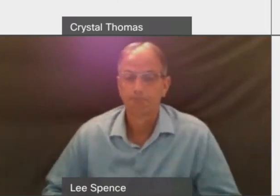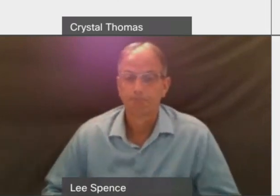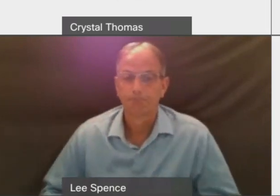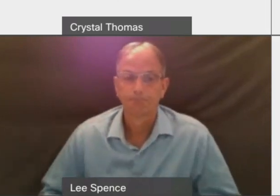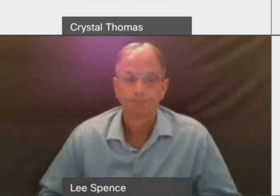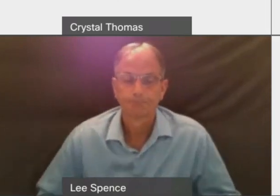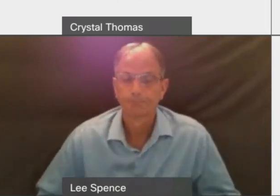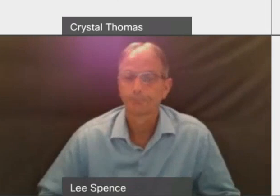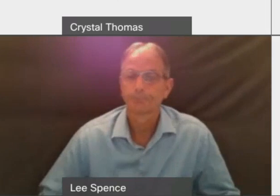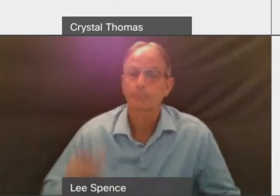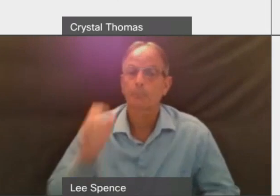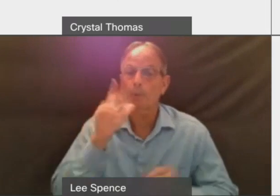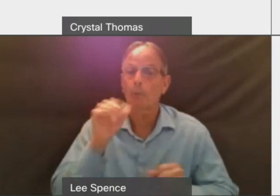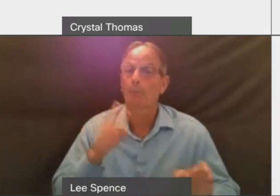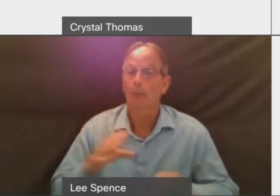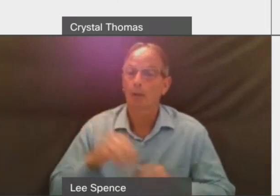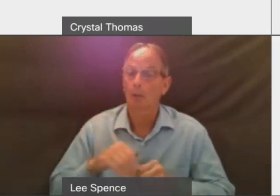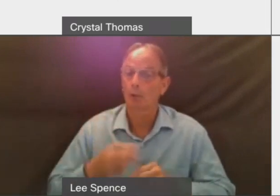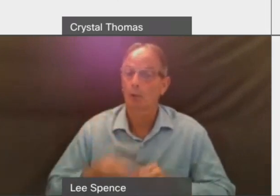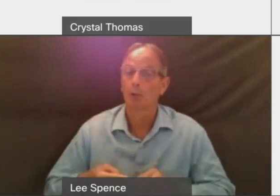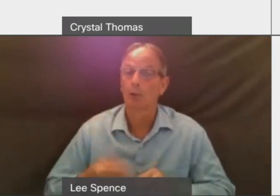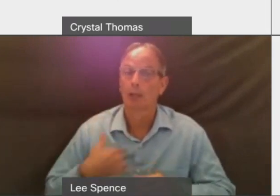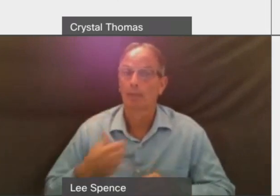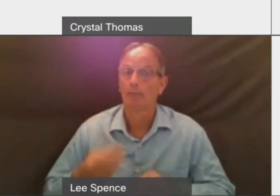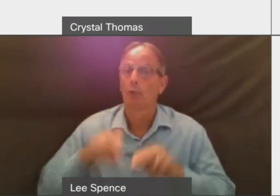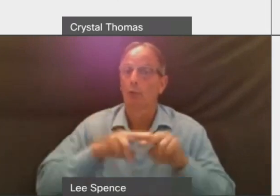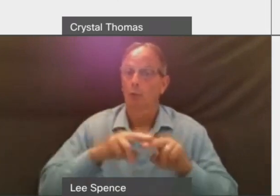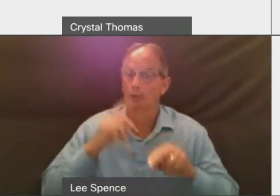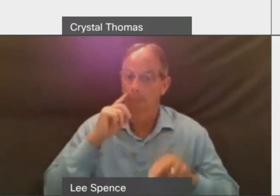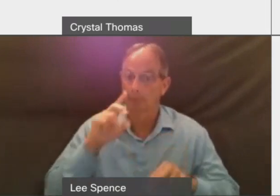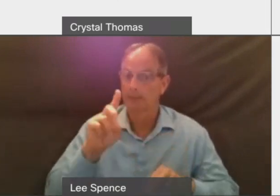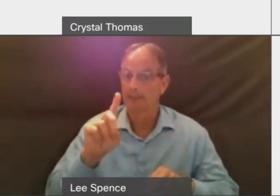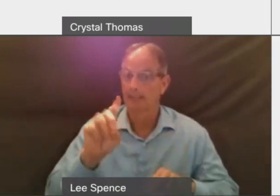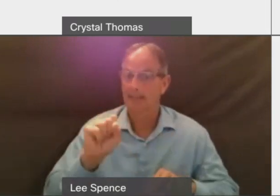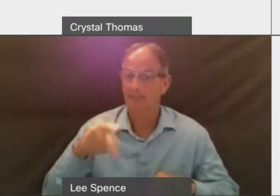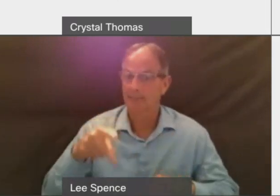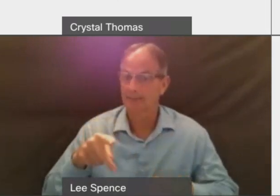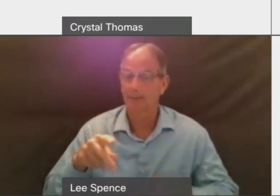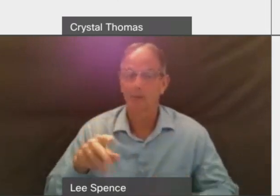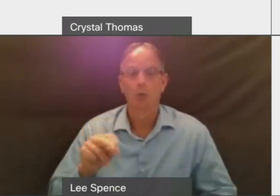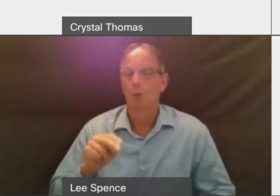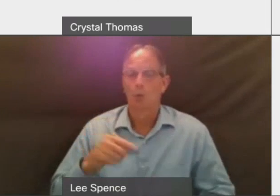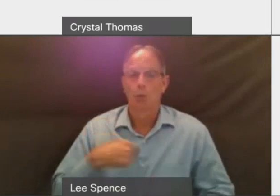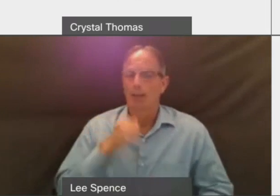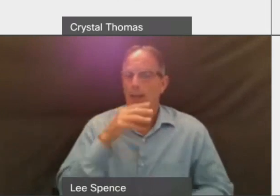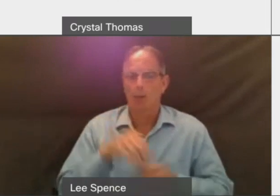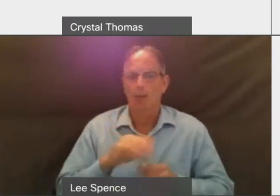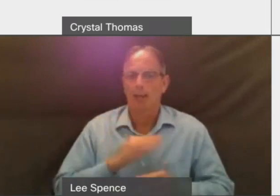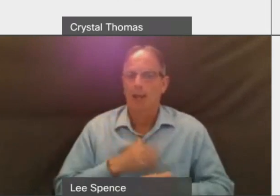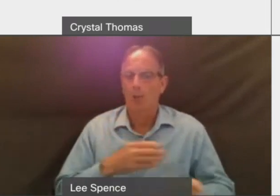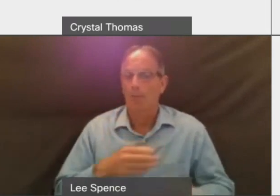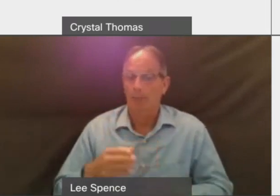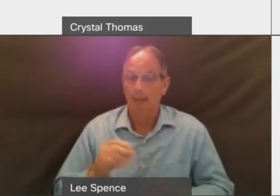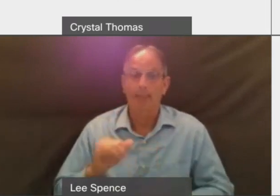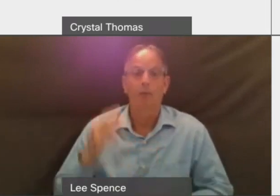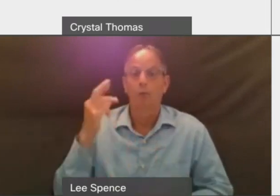Will the plan submitted include the bump for DSPs? We have not included that in our plan. And the reason for that, as